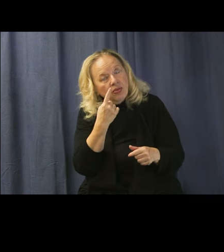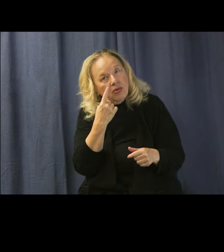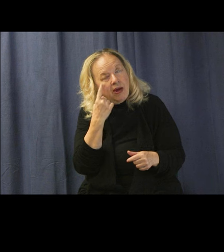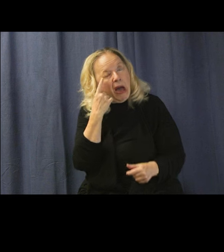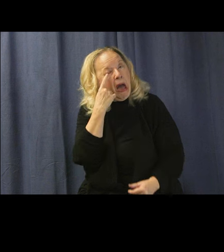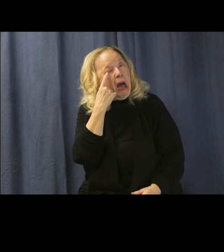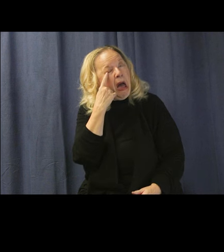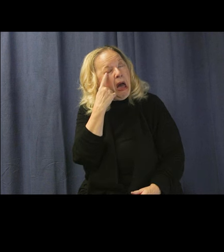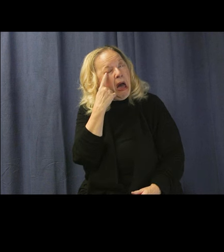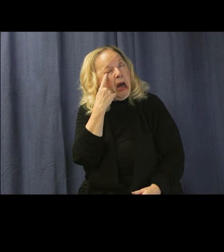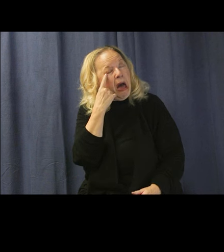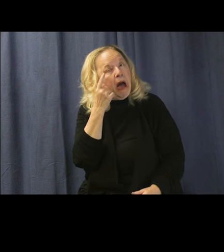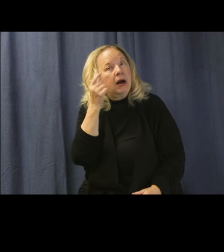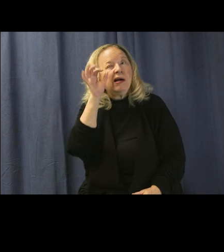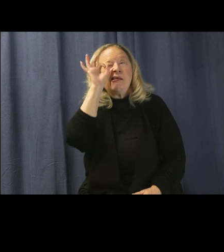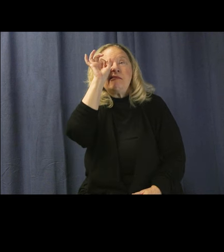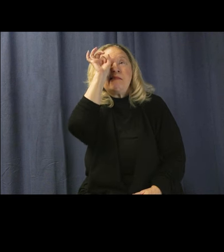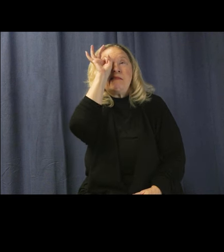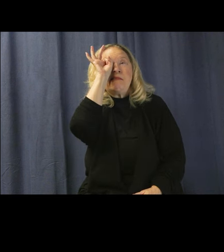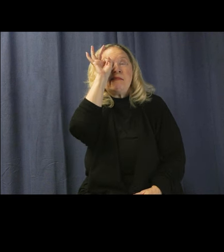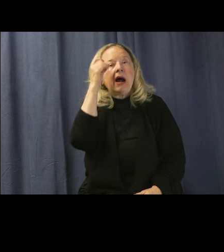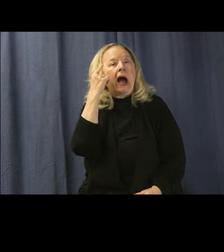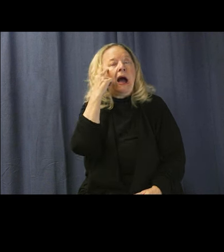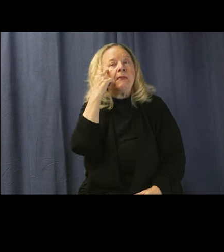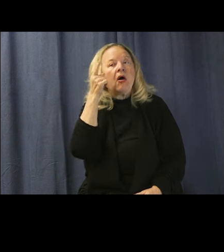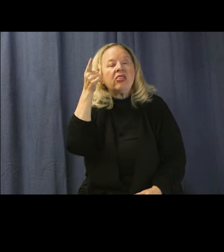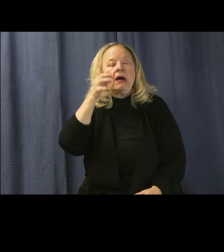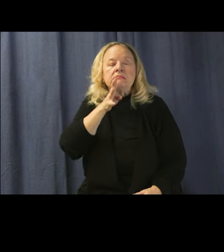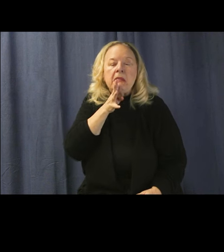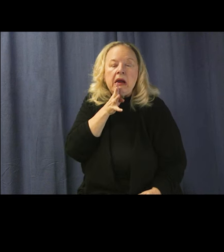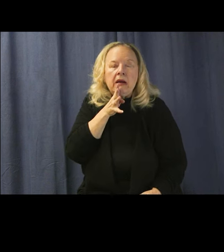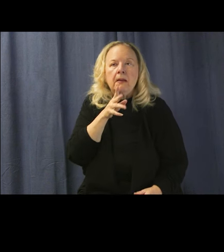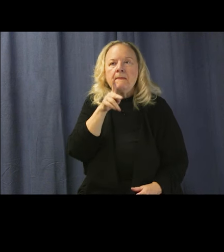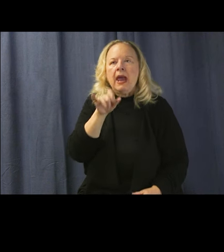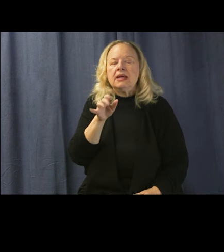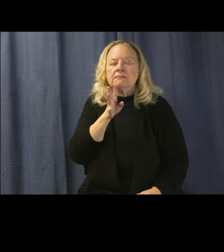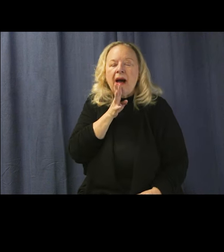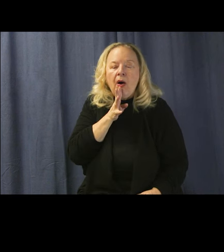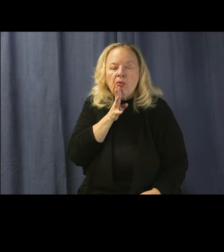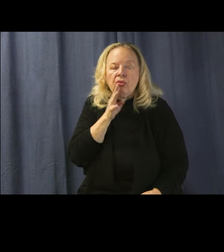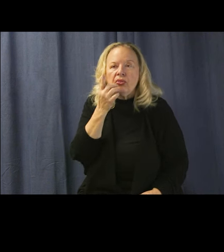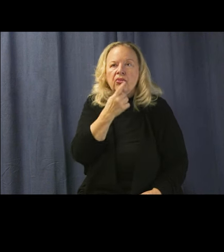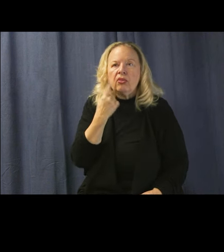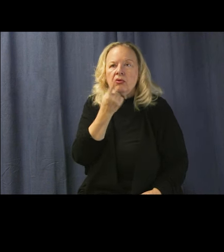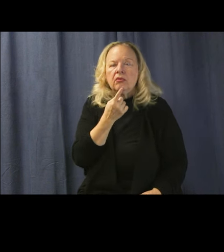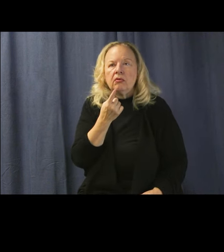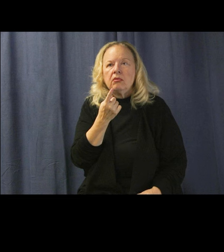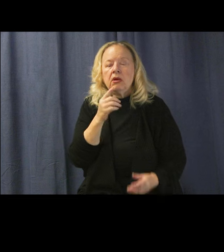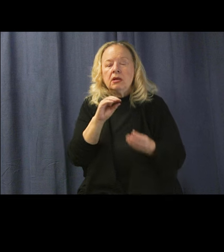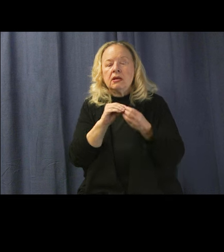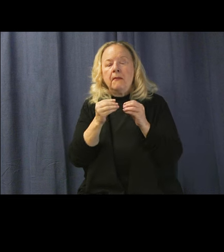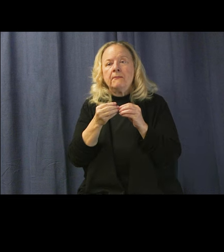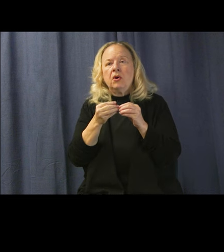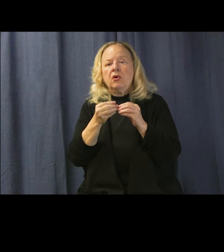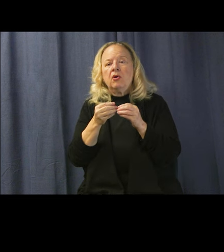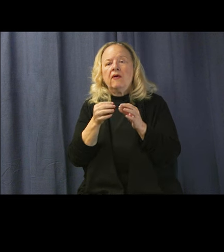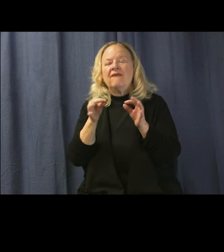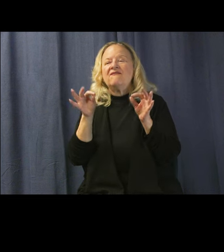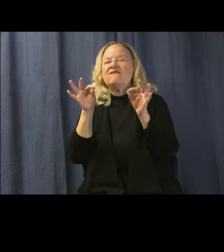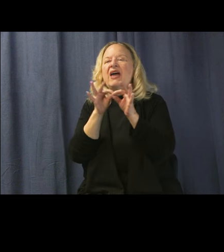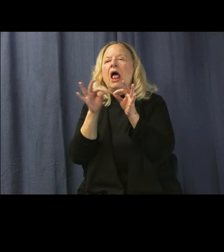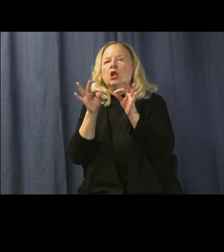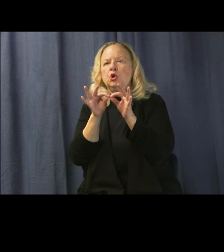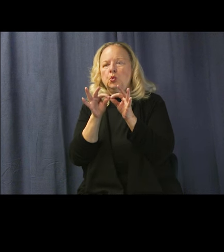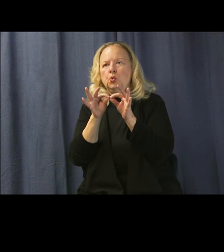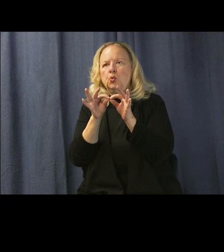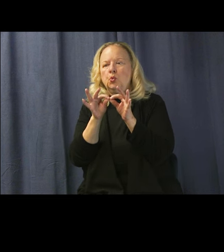put an eyeball in there. Okay, not someone speaking. Okay, pay is mouth. Now, pay has a numerical